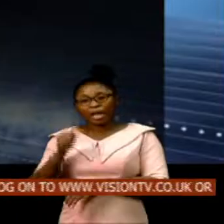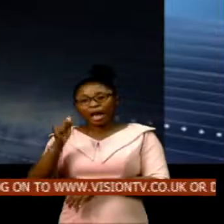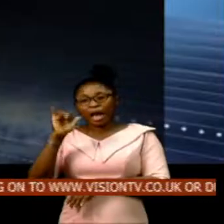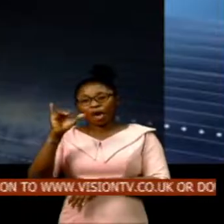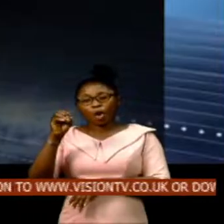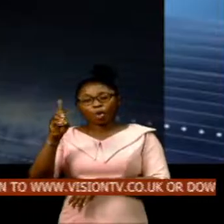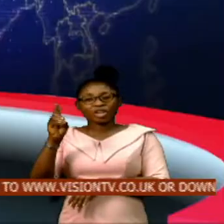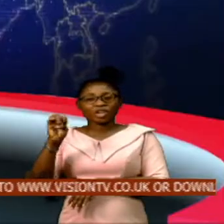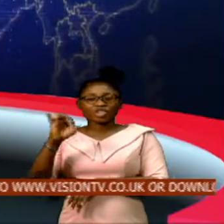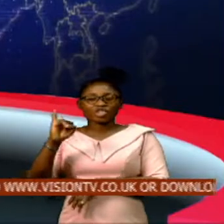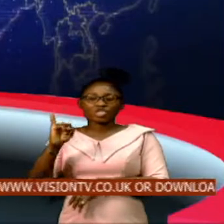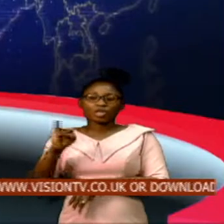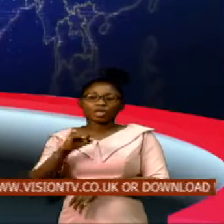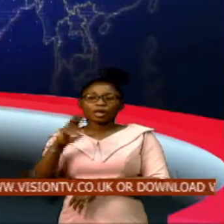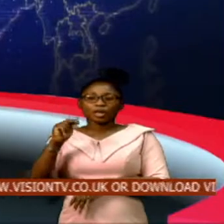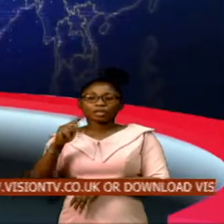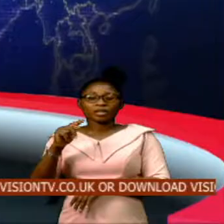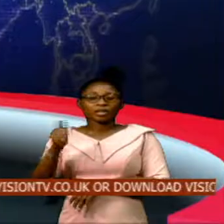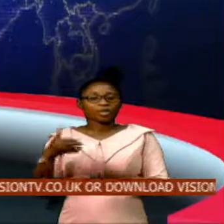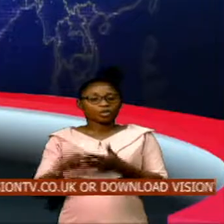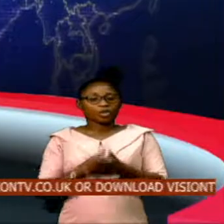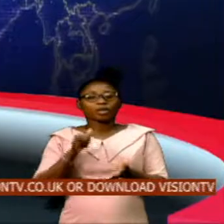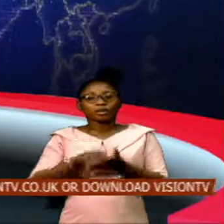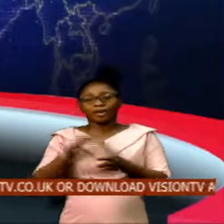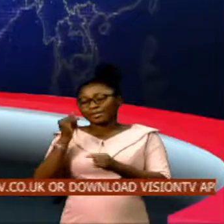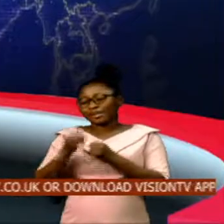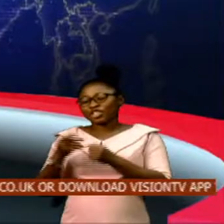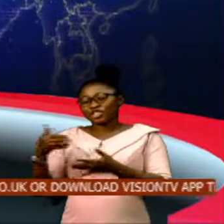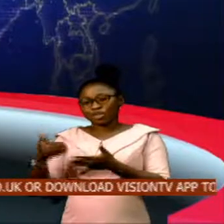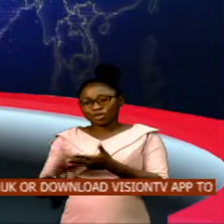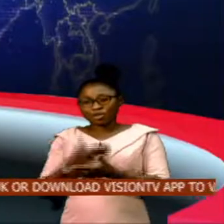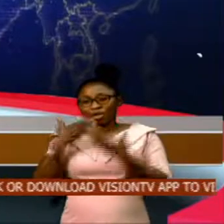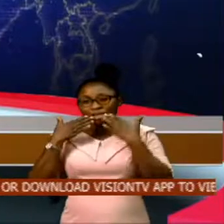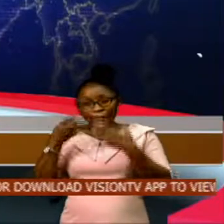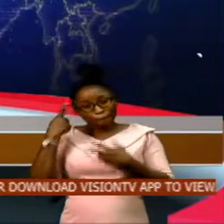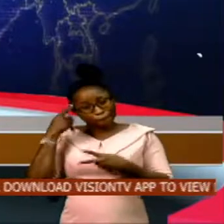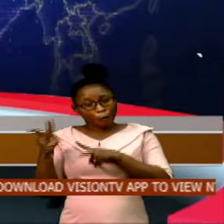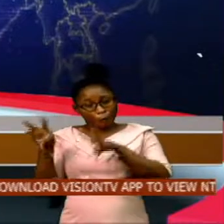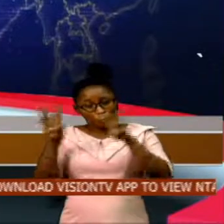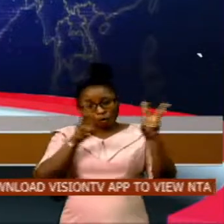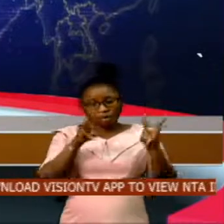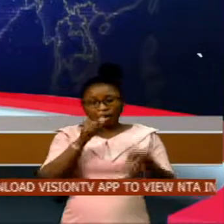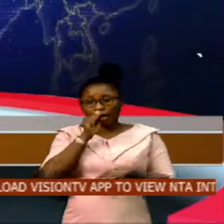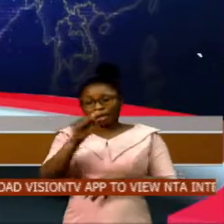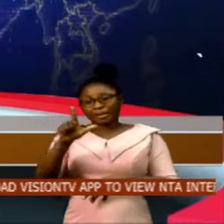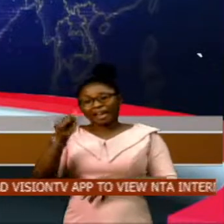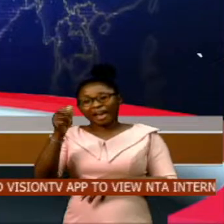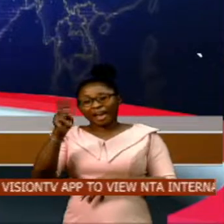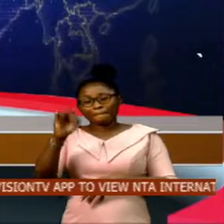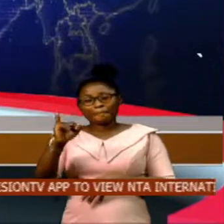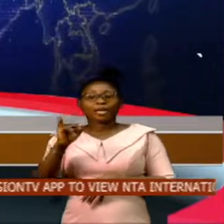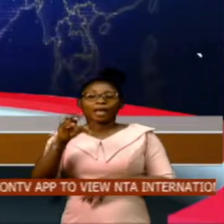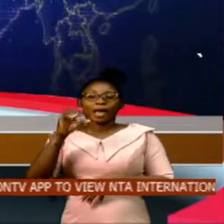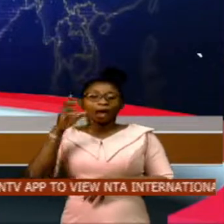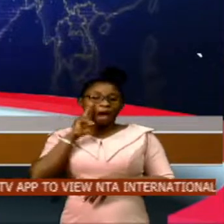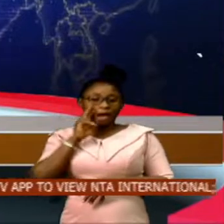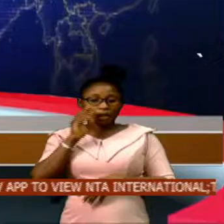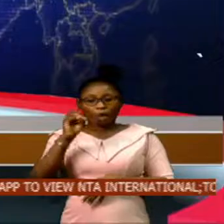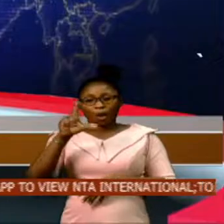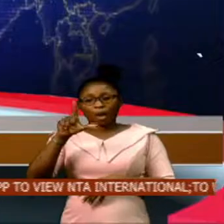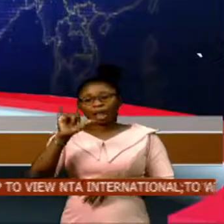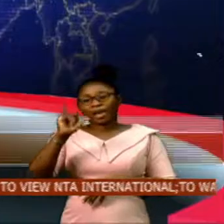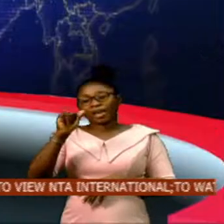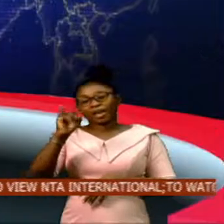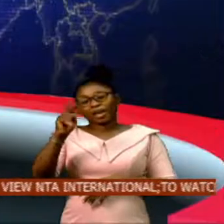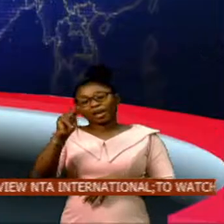serves as NTA News. And that ends the news telecast. Thank you for watching. I'm Lami Ali. Anna Olenka has been